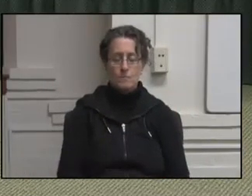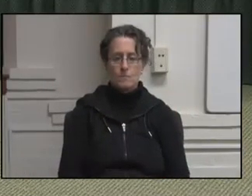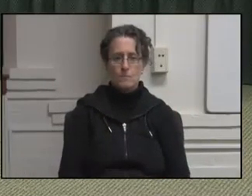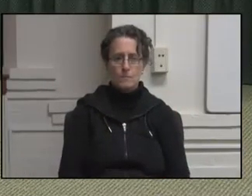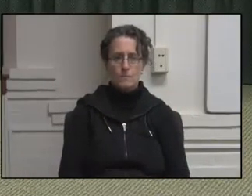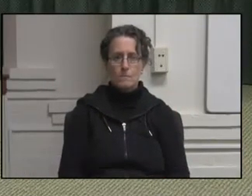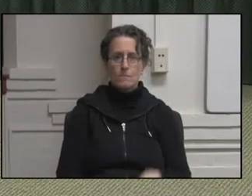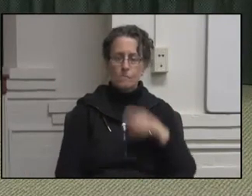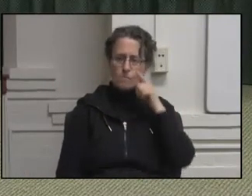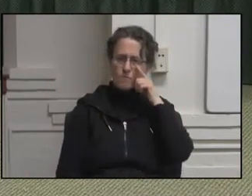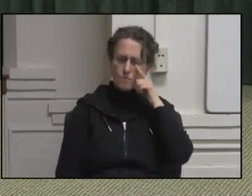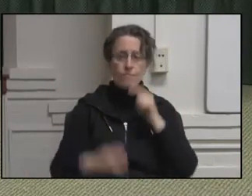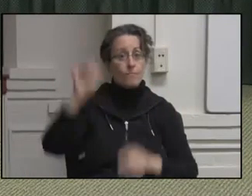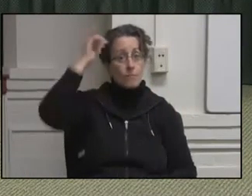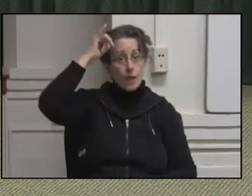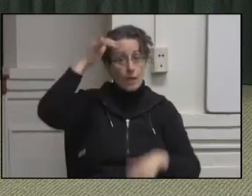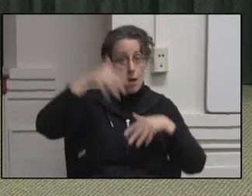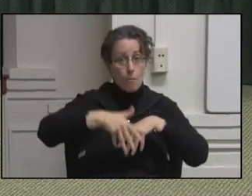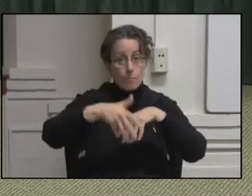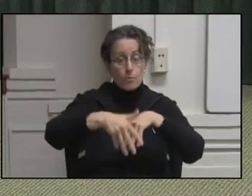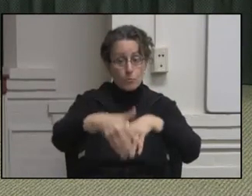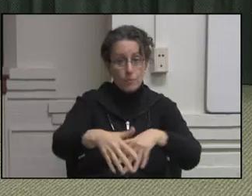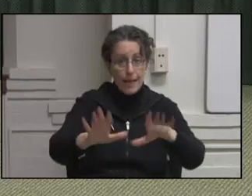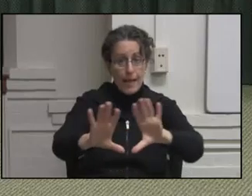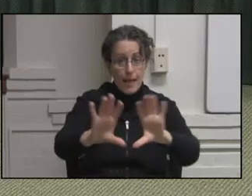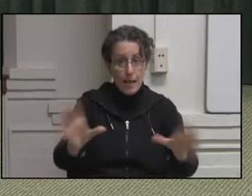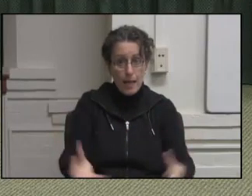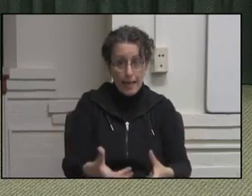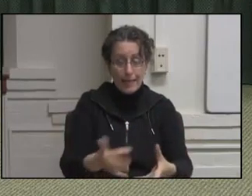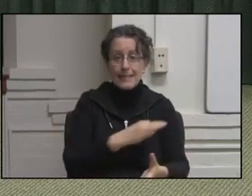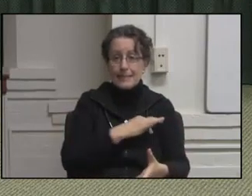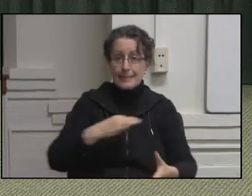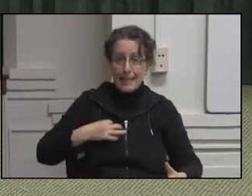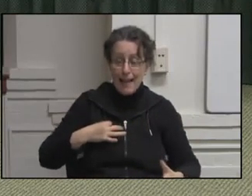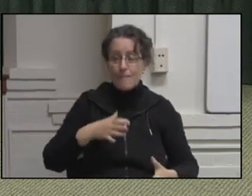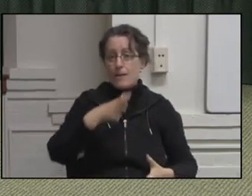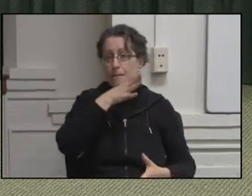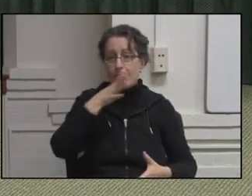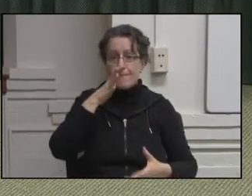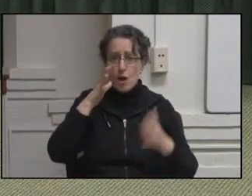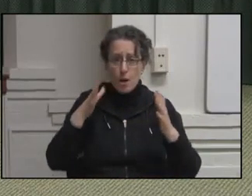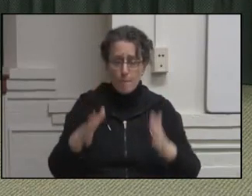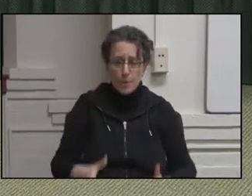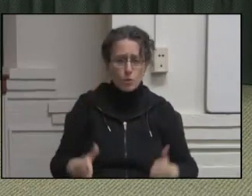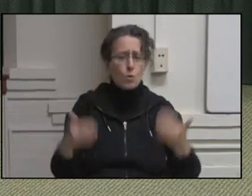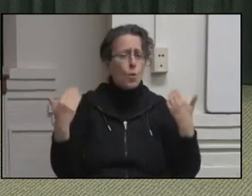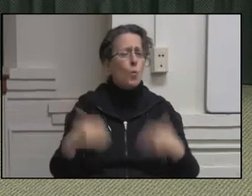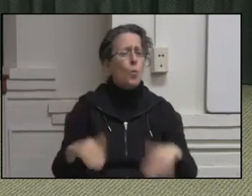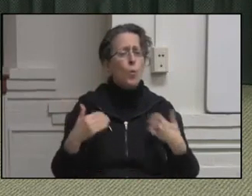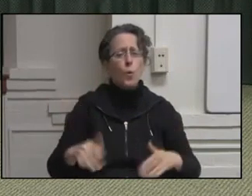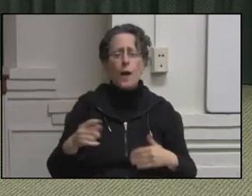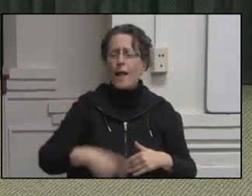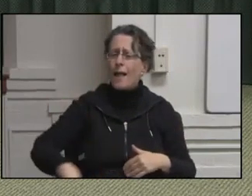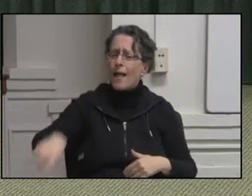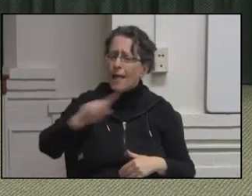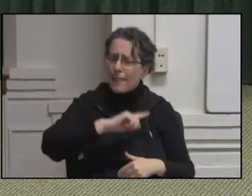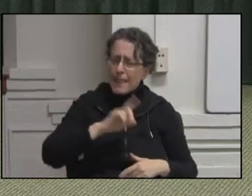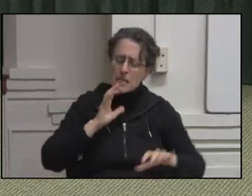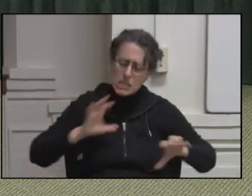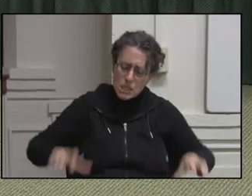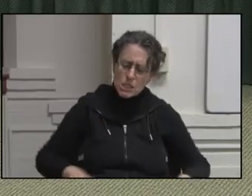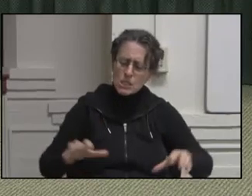that Strolling of the Heifers and all of our farmers that participate have to the health and emotional well-being and